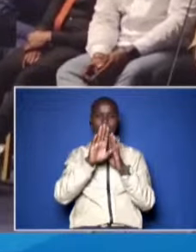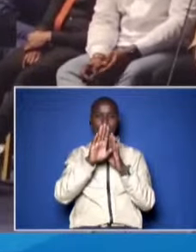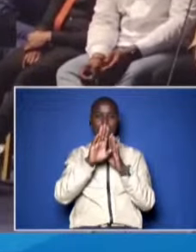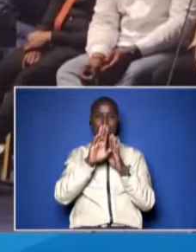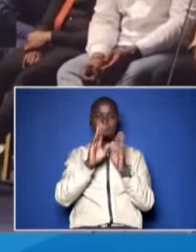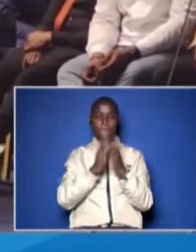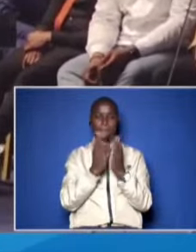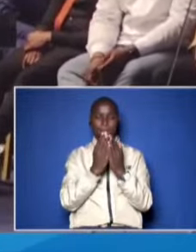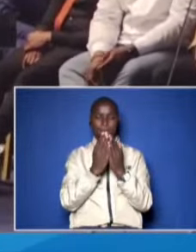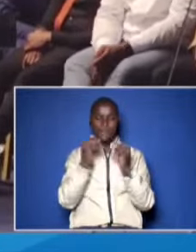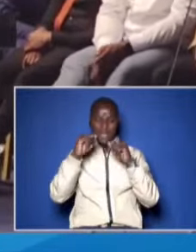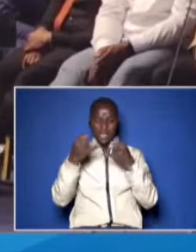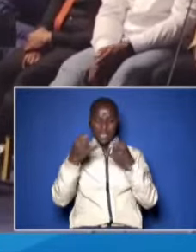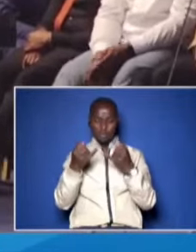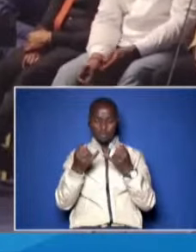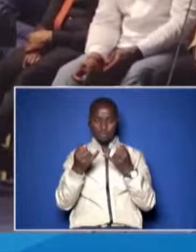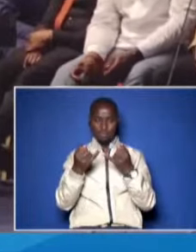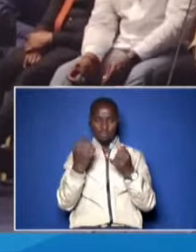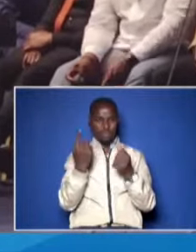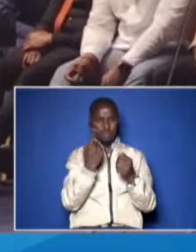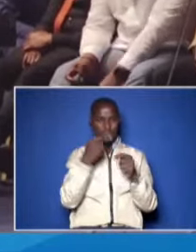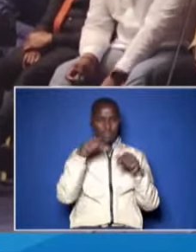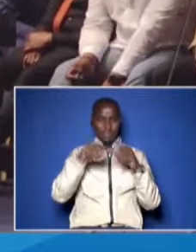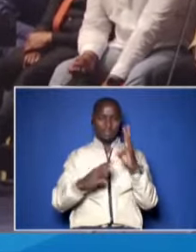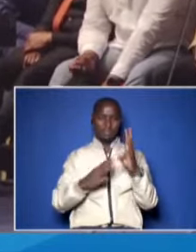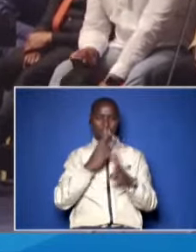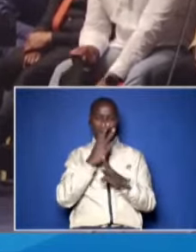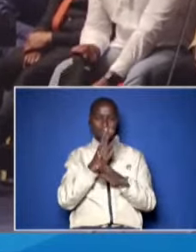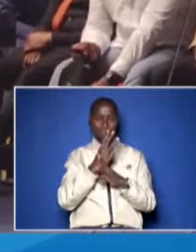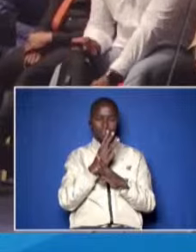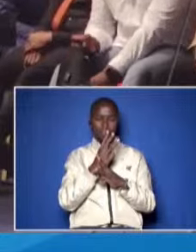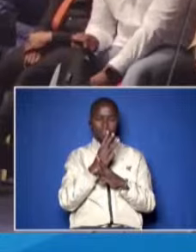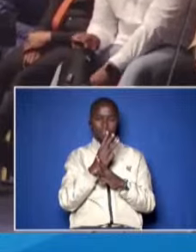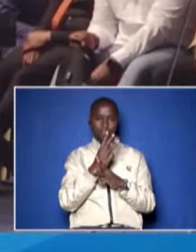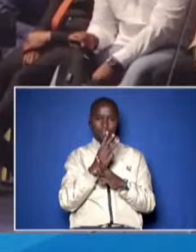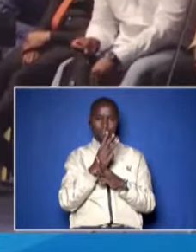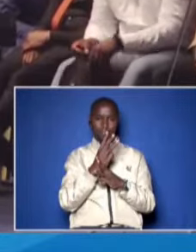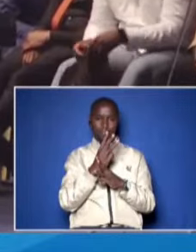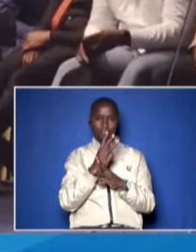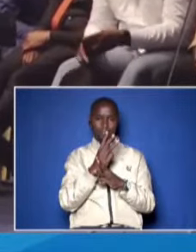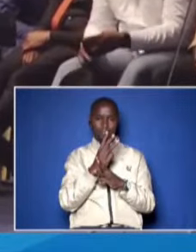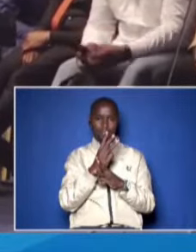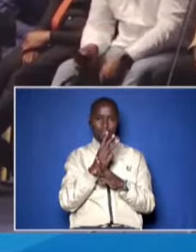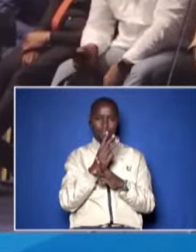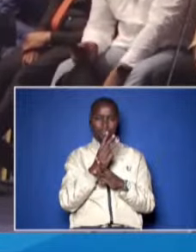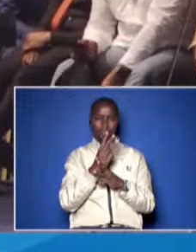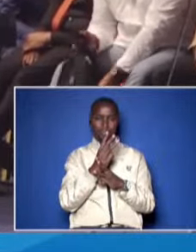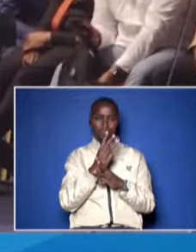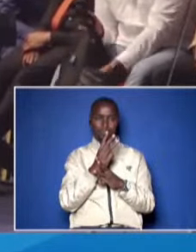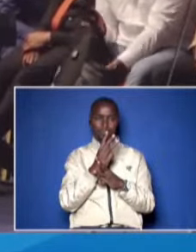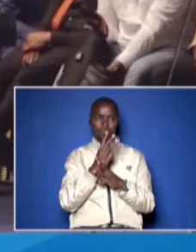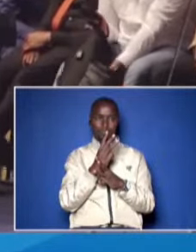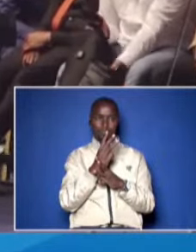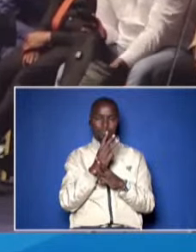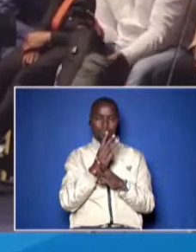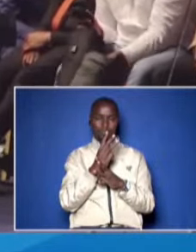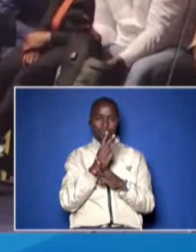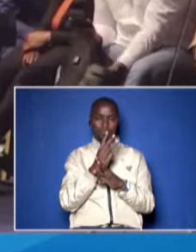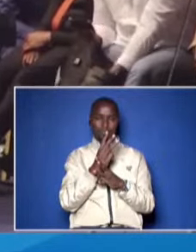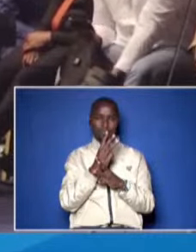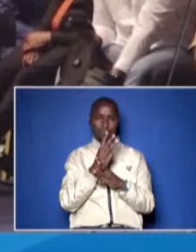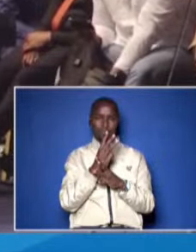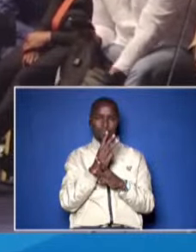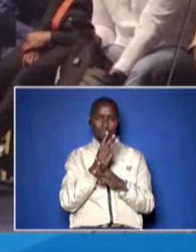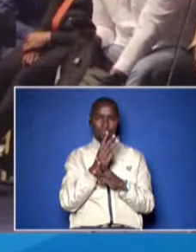today there is a false notion that a book as ancient as the Bible cannot speak to modern